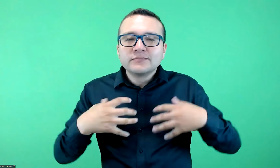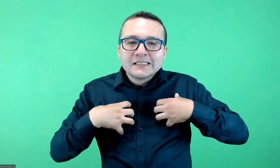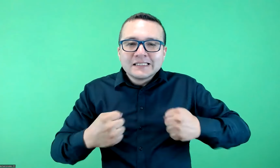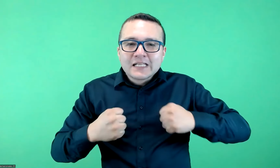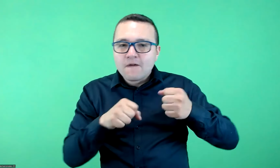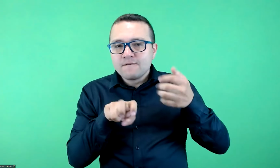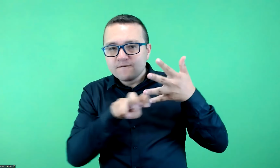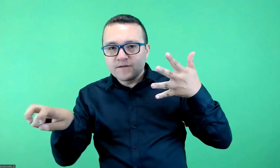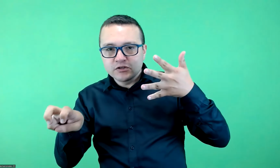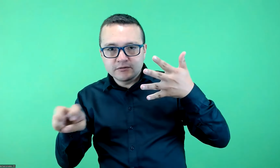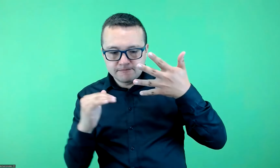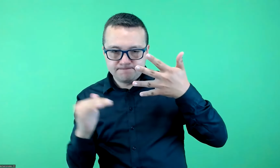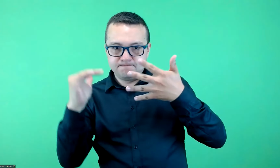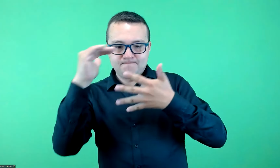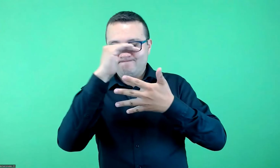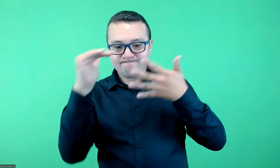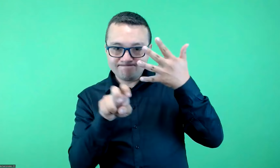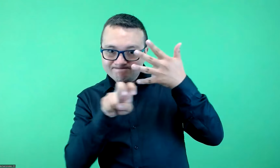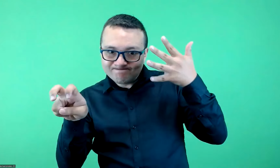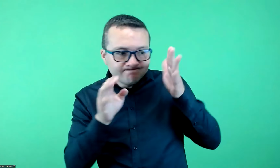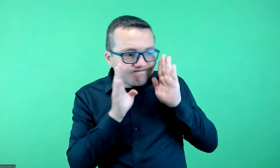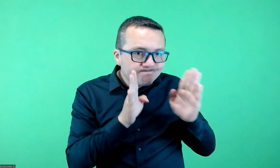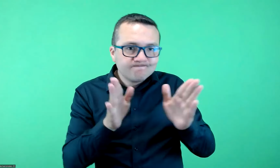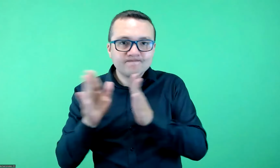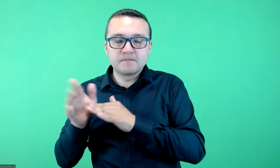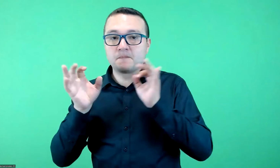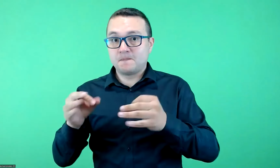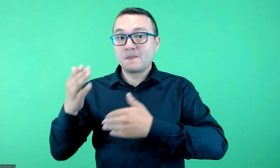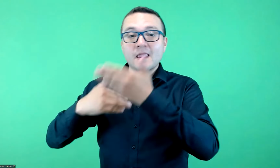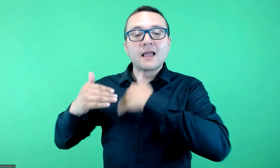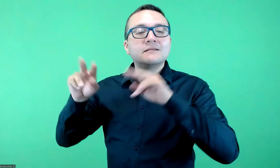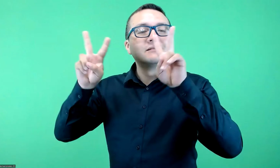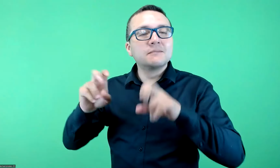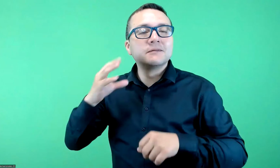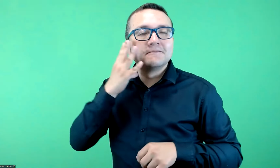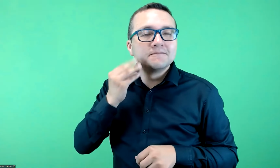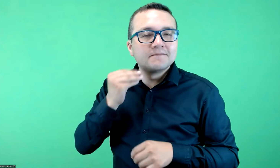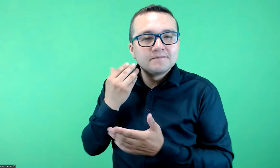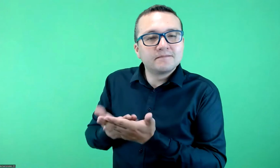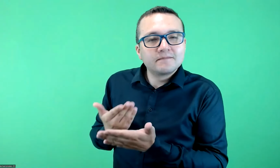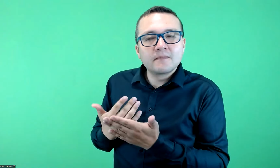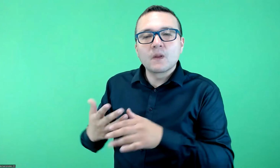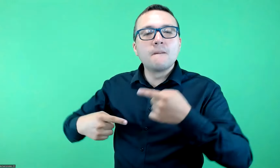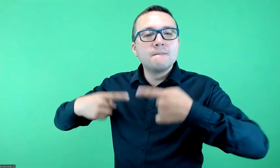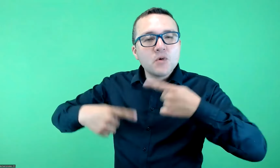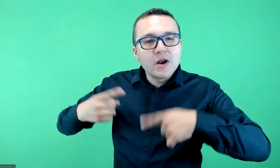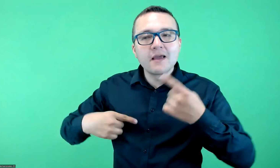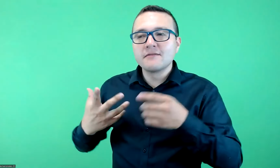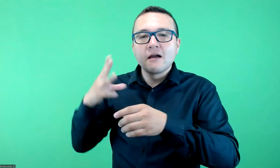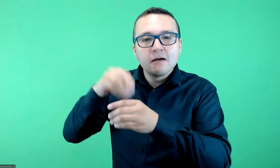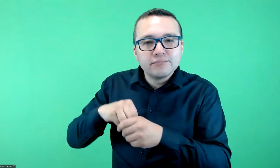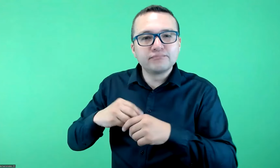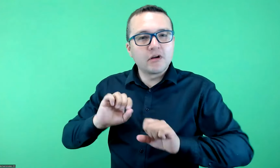on primary healthcare, a new proposal which resumes experience on the series on policy options and resilience that we organized